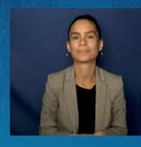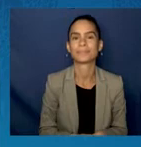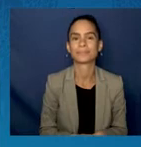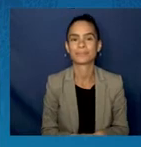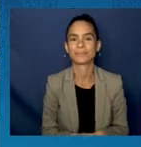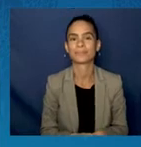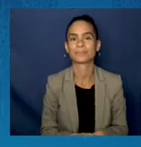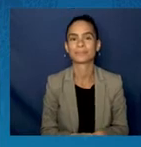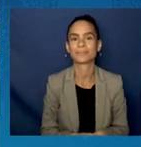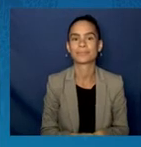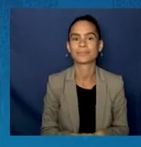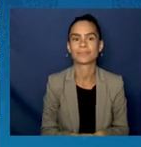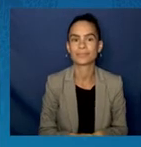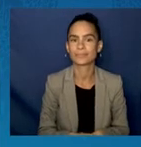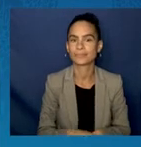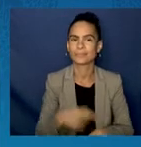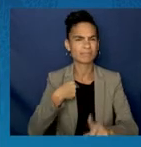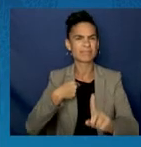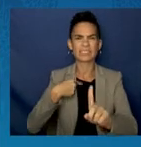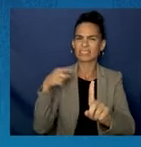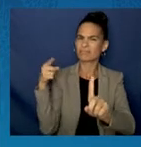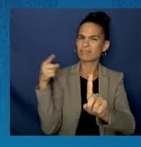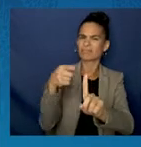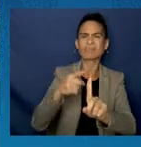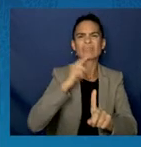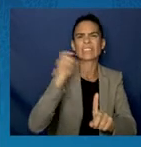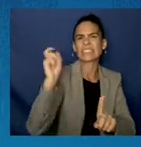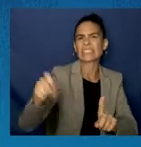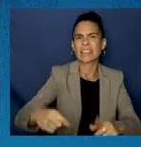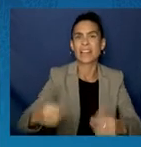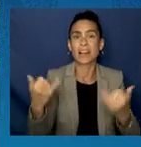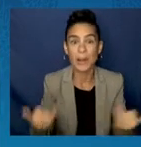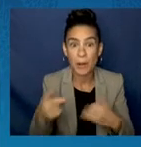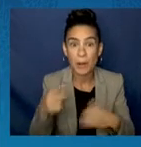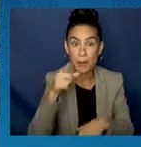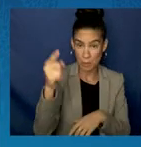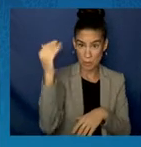on the ground, that we cannot afford to be incremental.